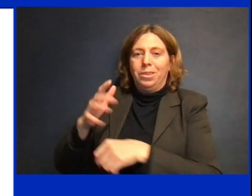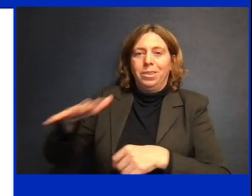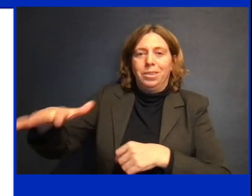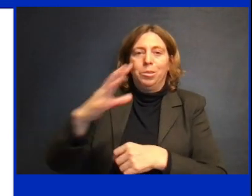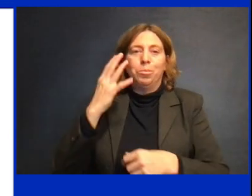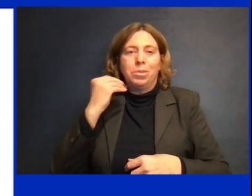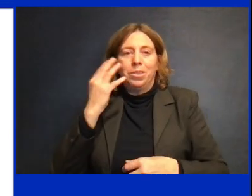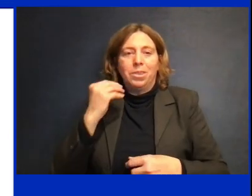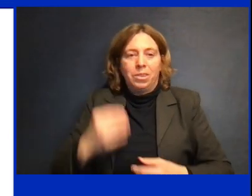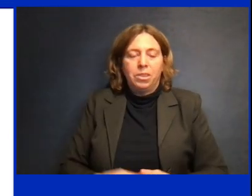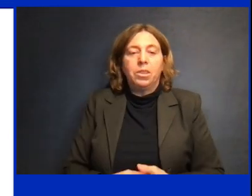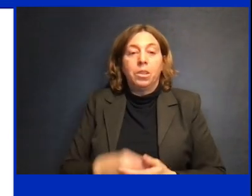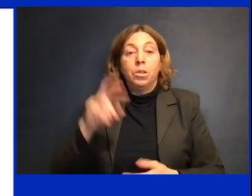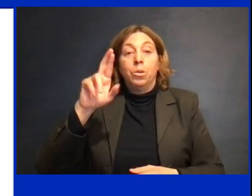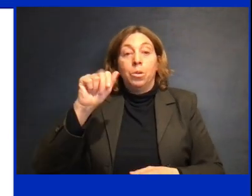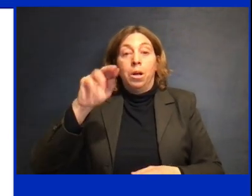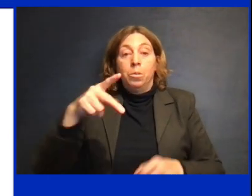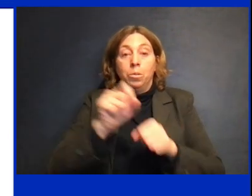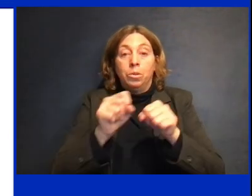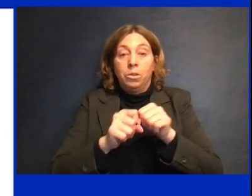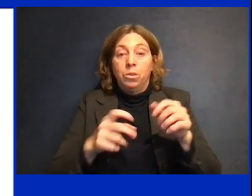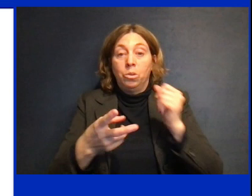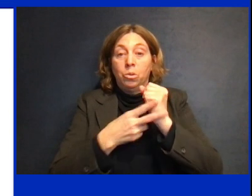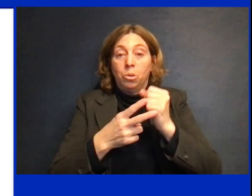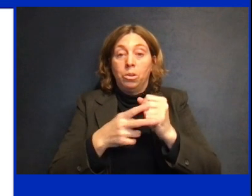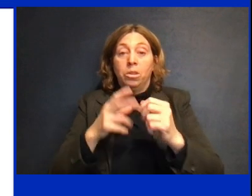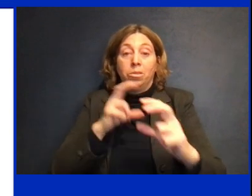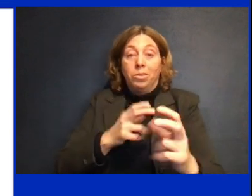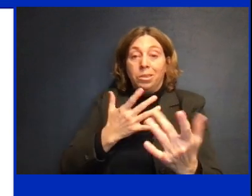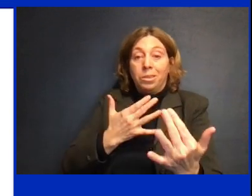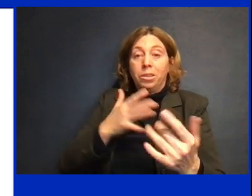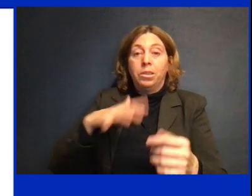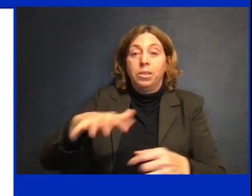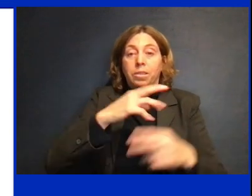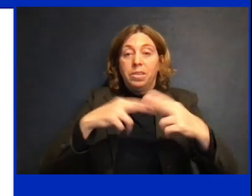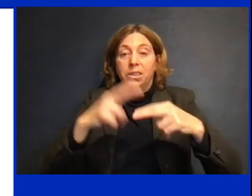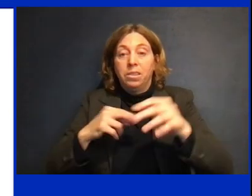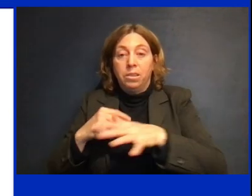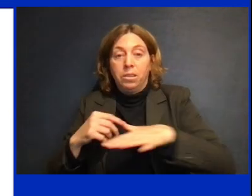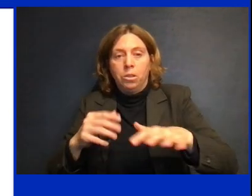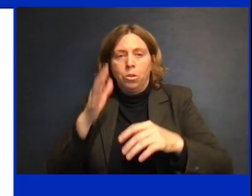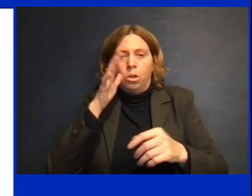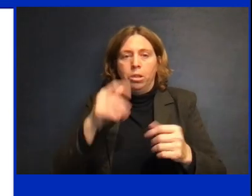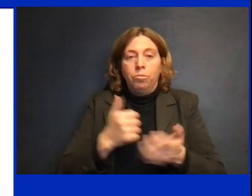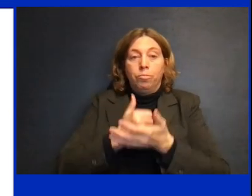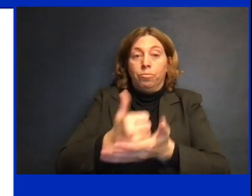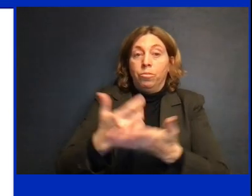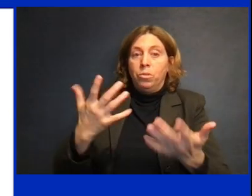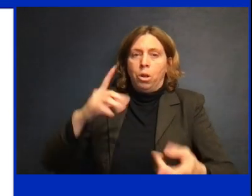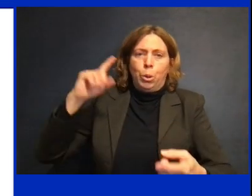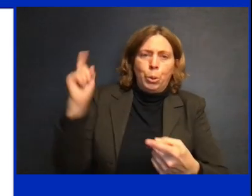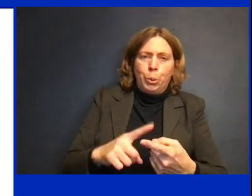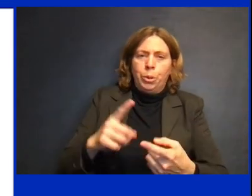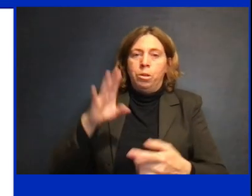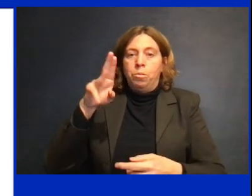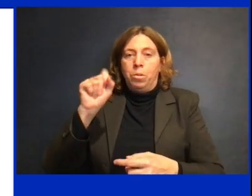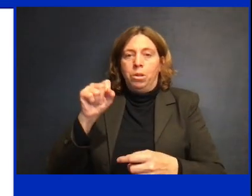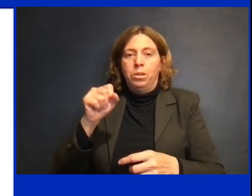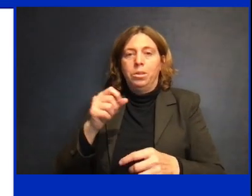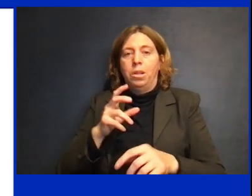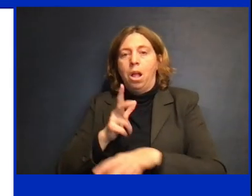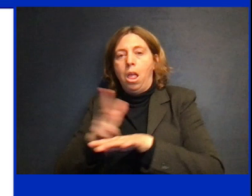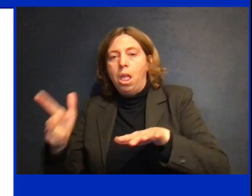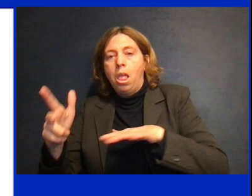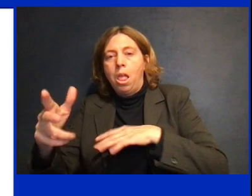The new ramp structure and storage and staging facility will contribute to the substantial reduction in bus vehicle miles traveled on